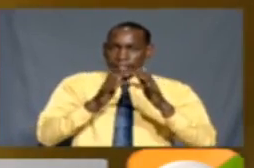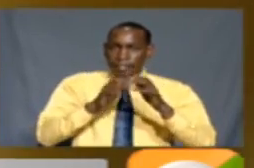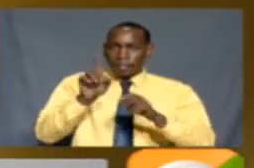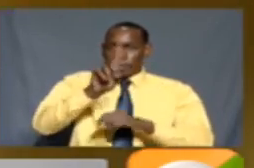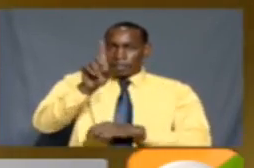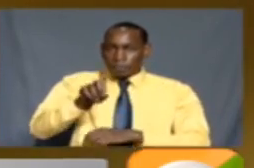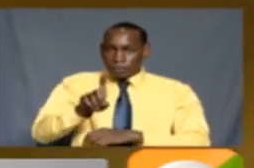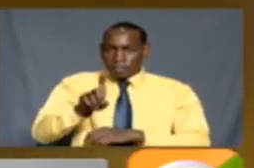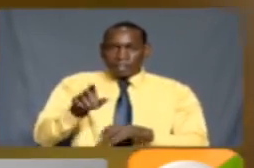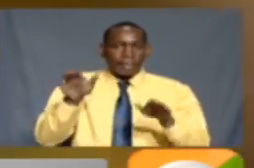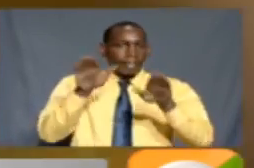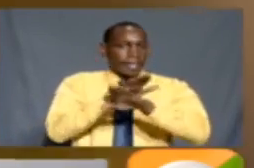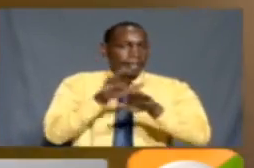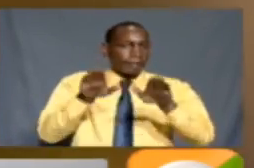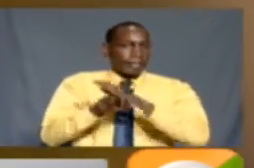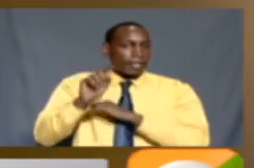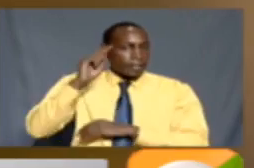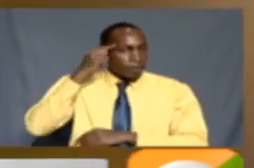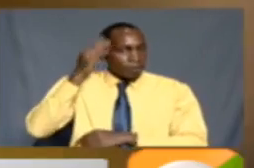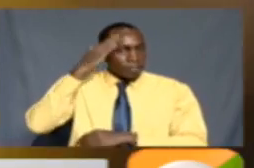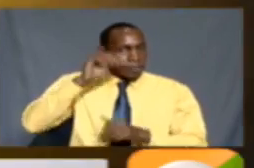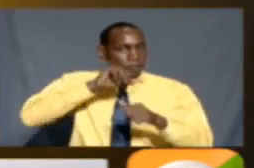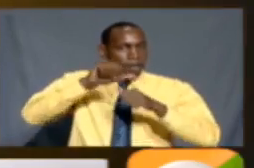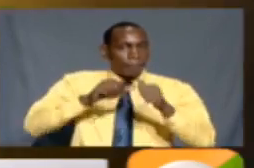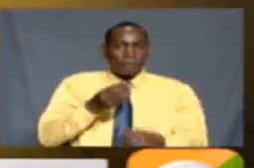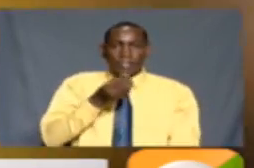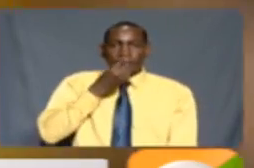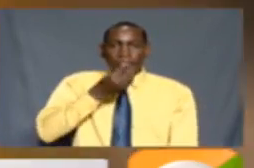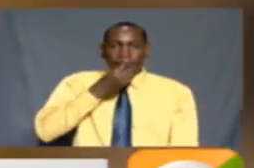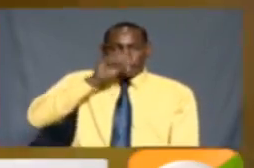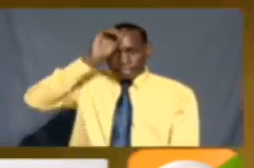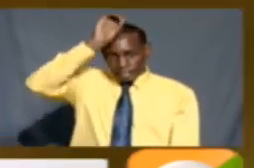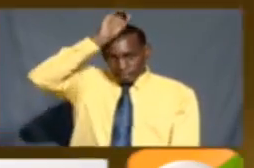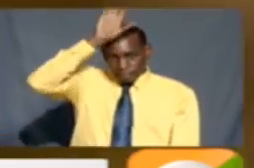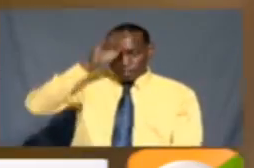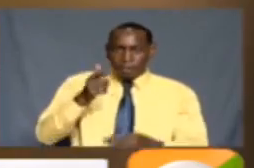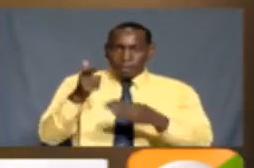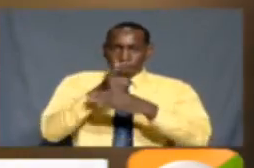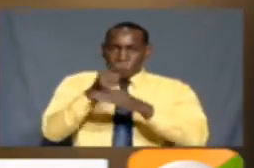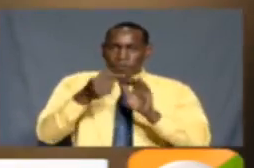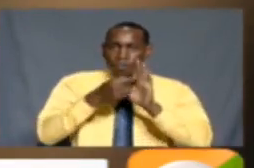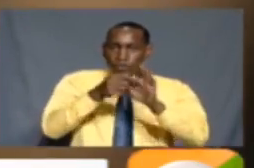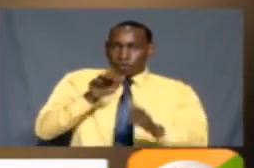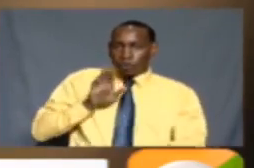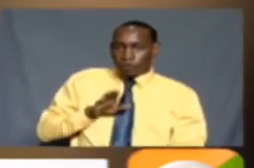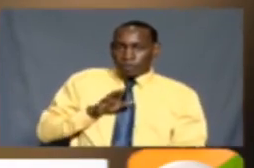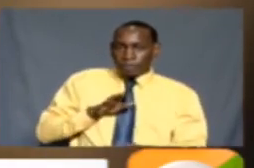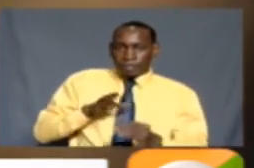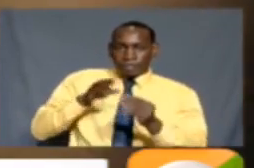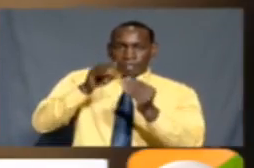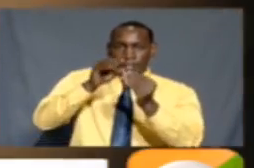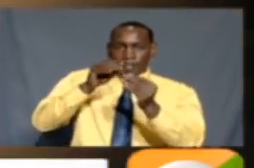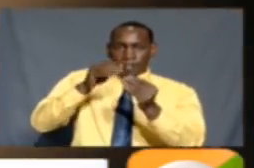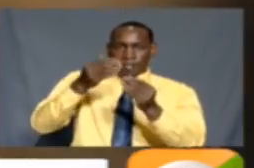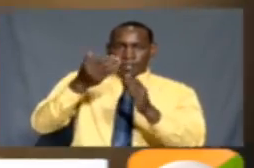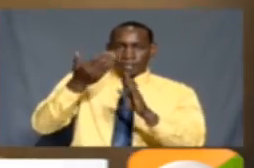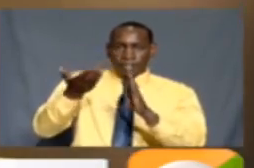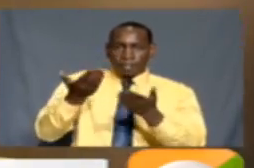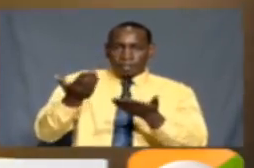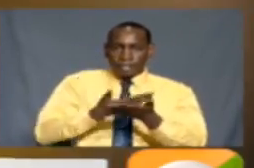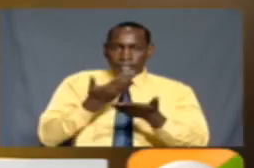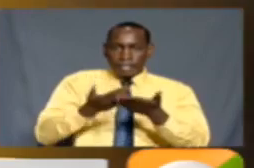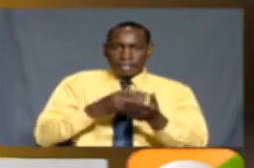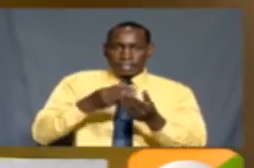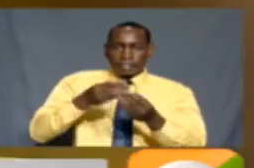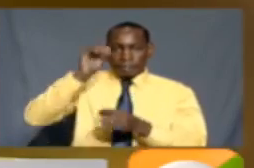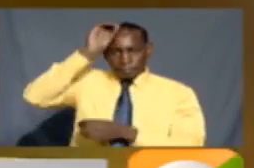question everything you thought you knew about eating pineapples. The video shows a woman peeling a pineapple by pulling chunks of the